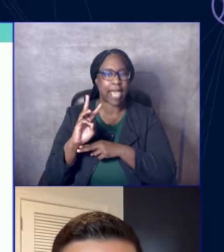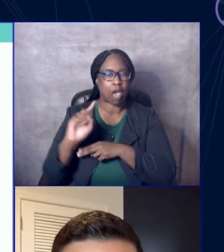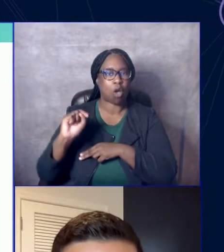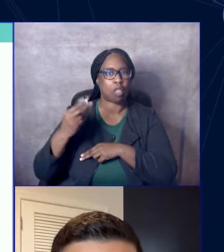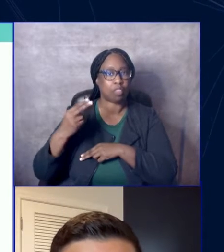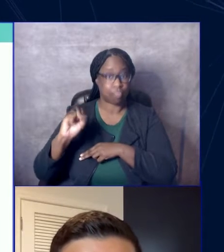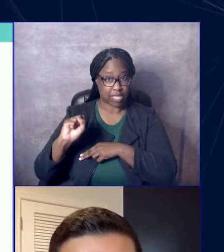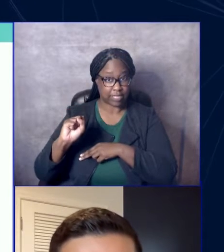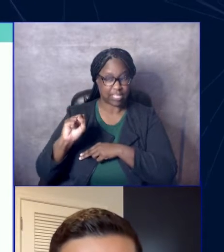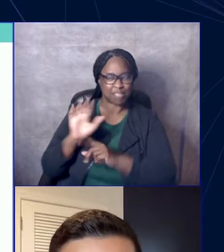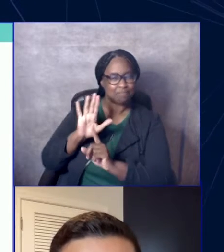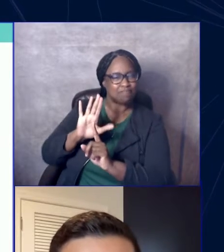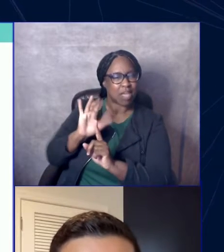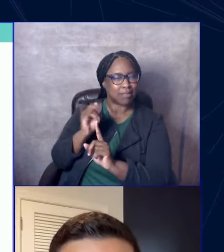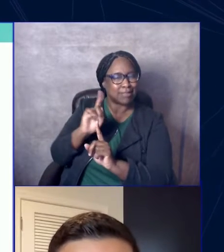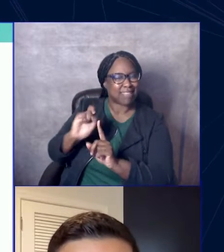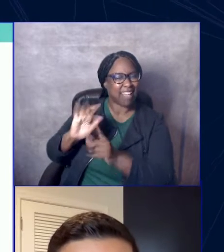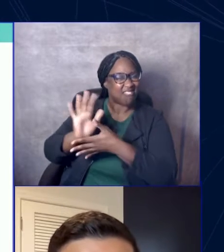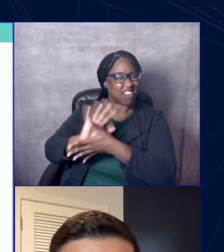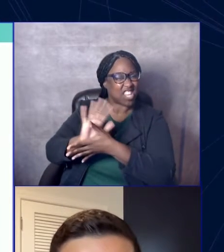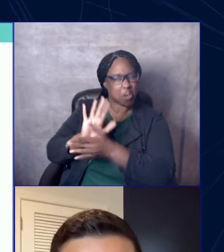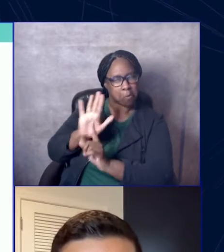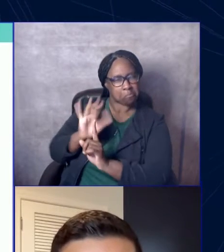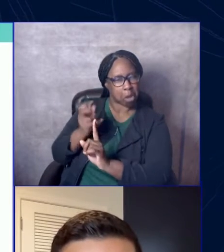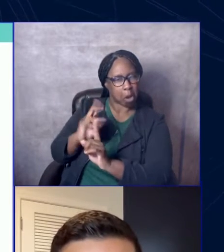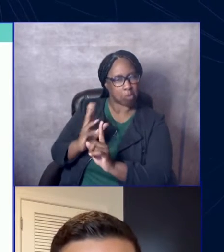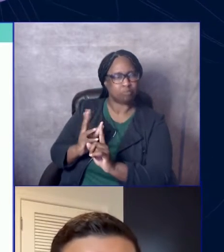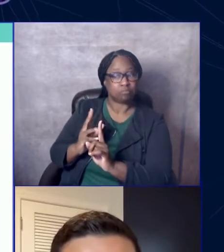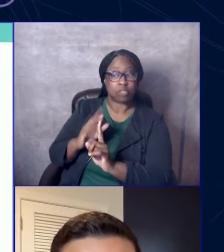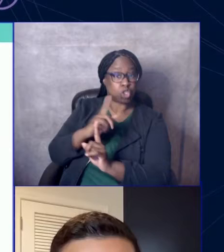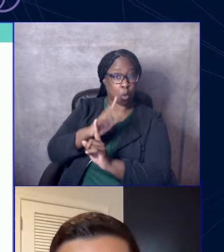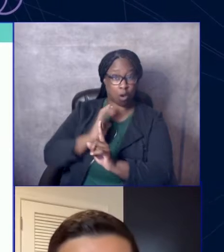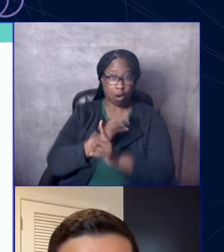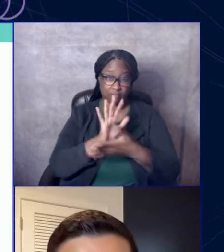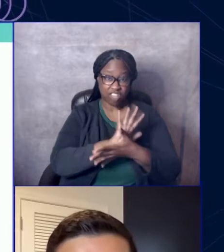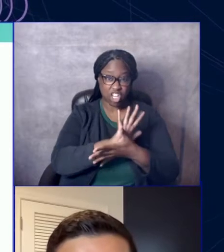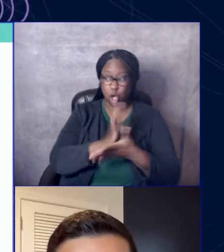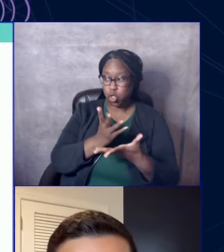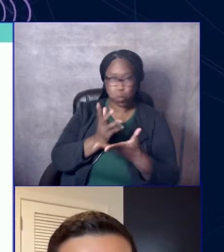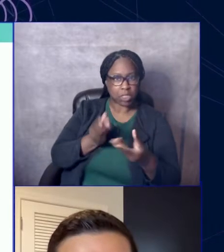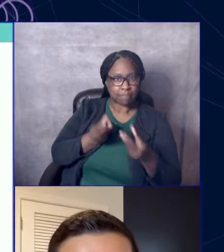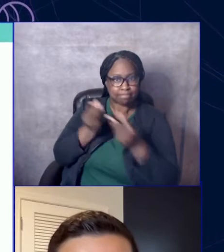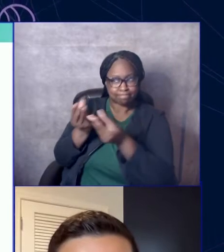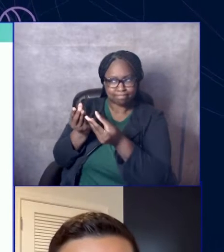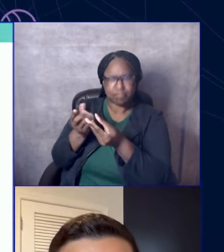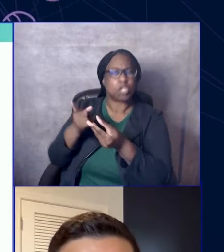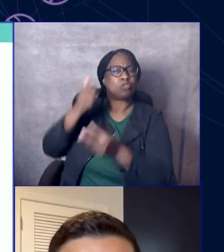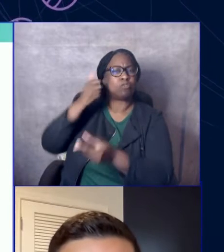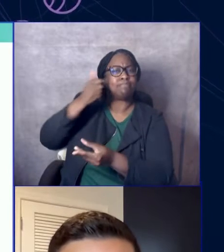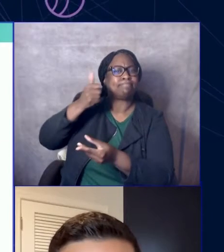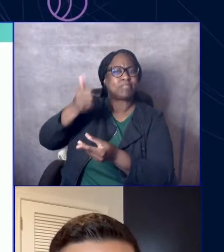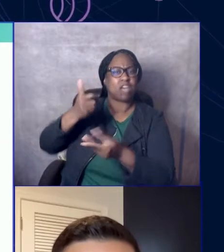specific style of video. And so we gave them our videos and we said, cut them into what works